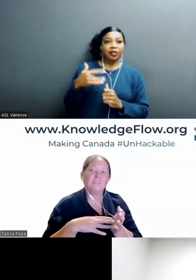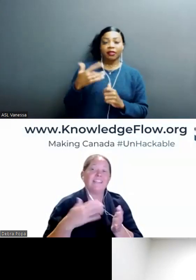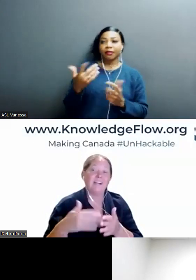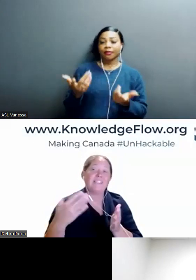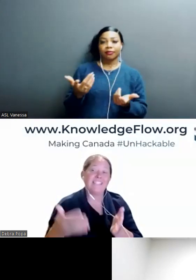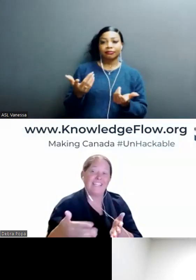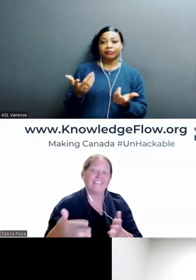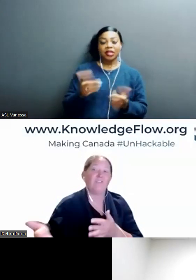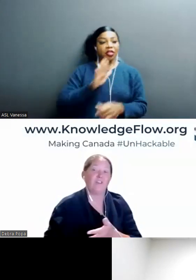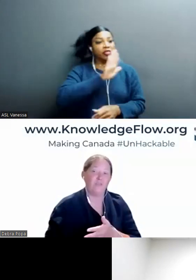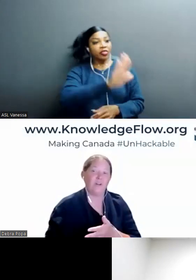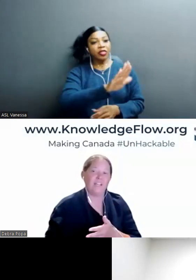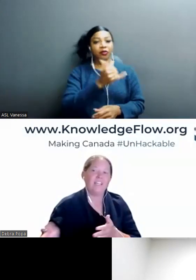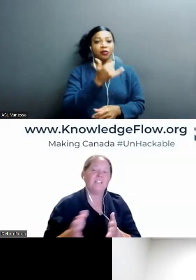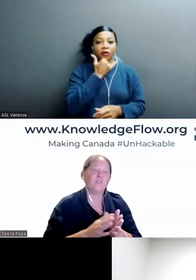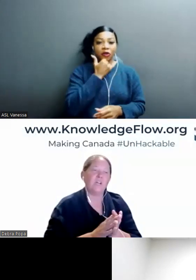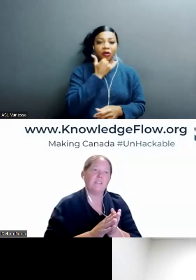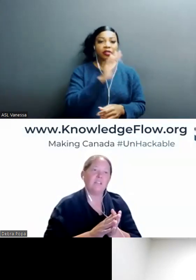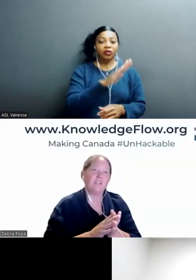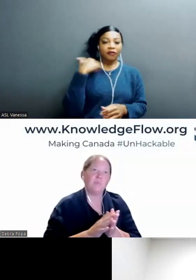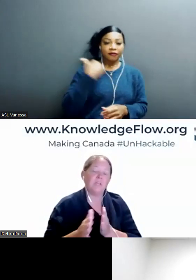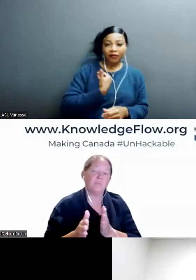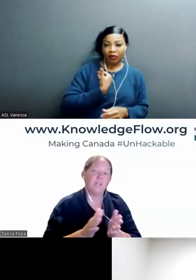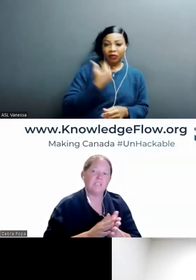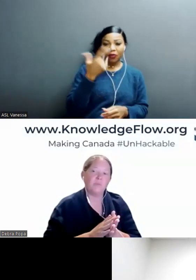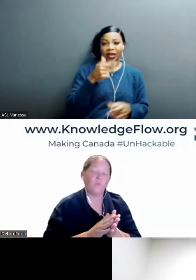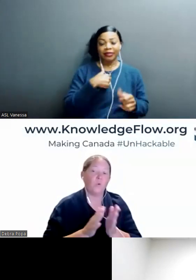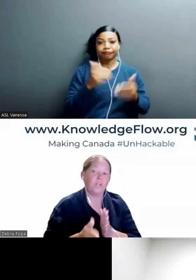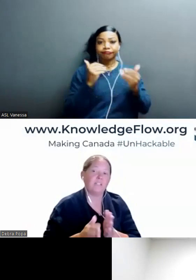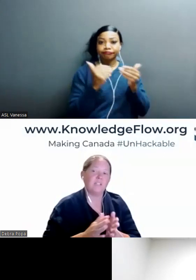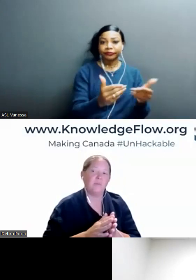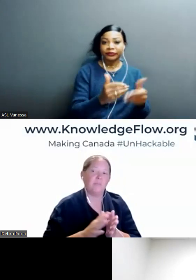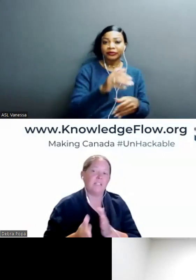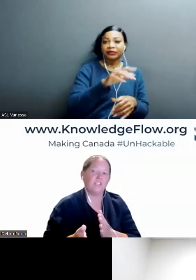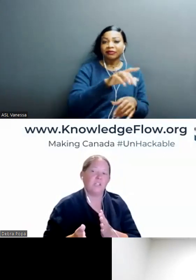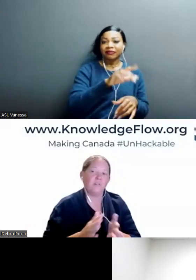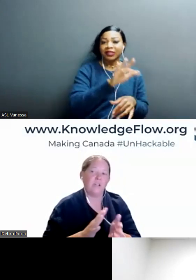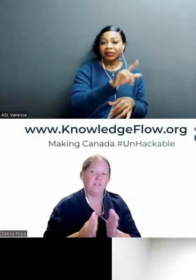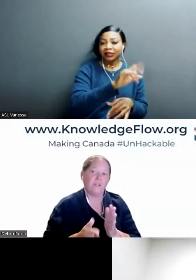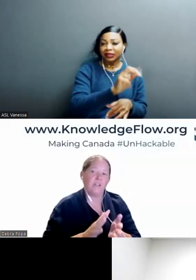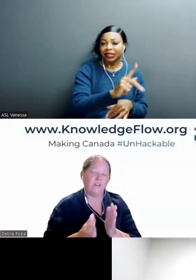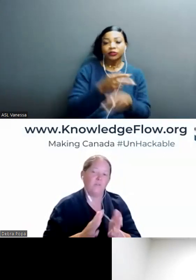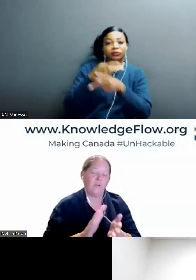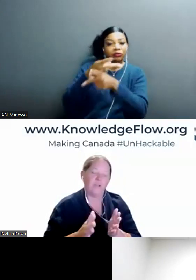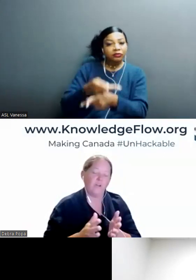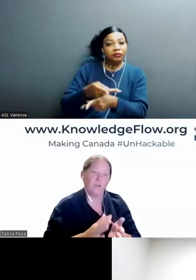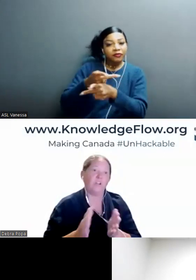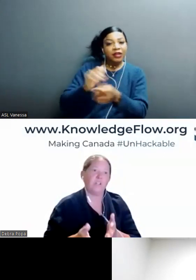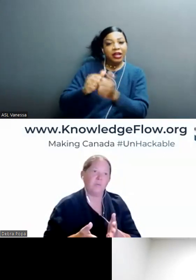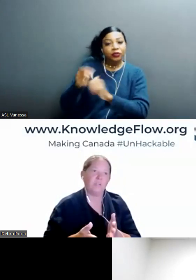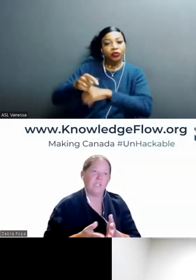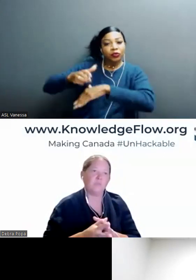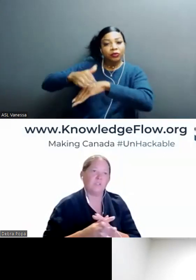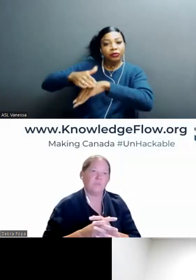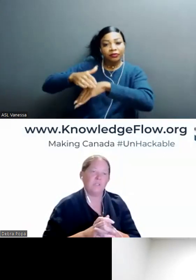it was their mistake that they fell for it so I think keeping in mind some of the wording some of the messaging around you know how